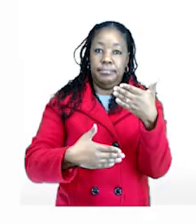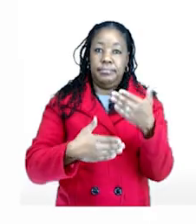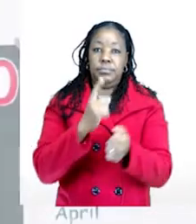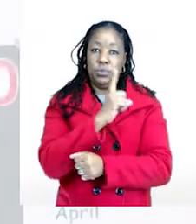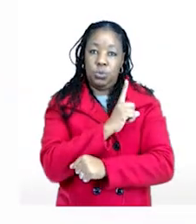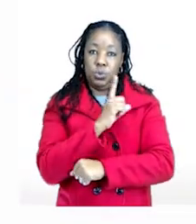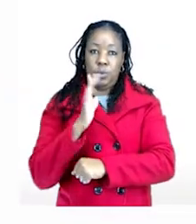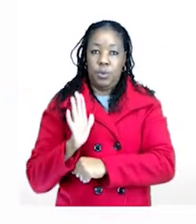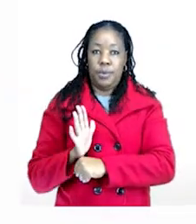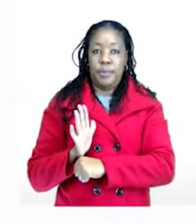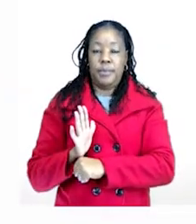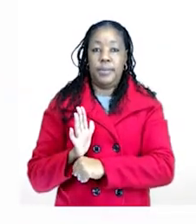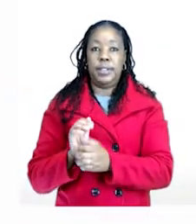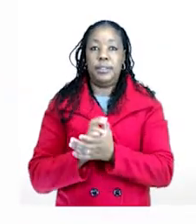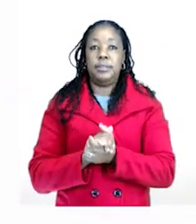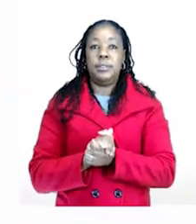15 in our booklet.